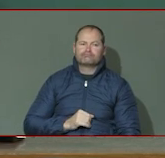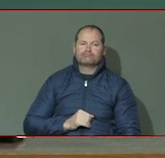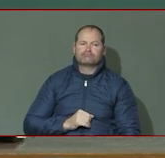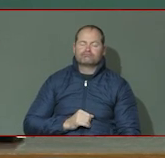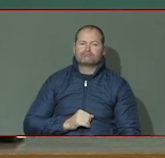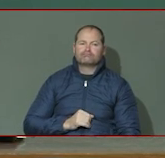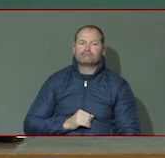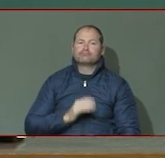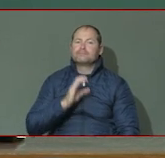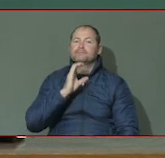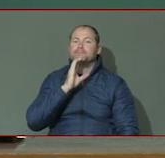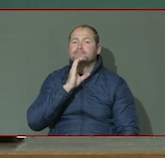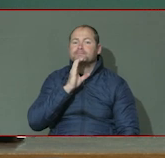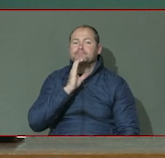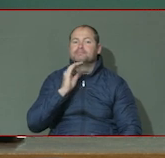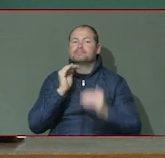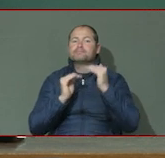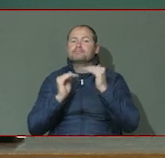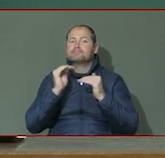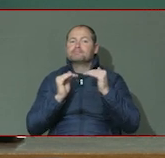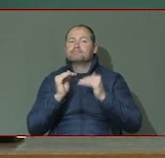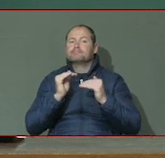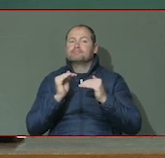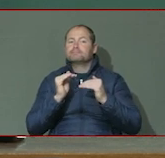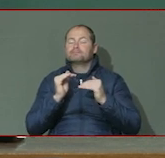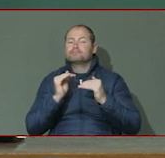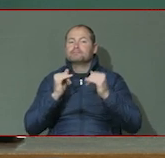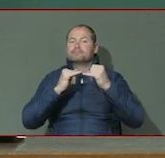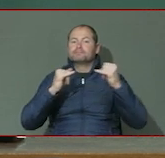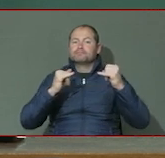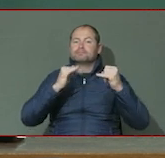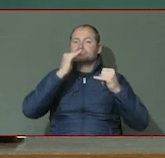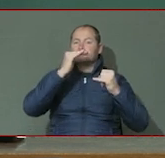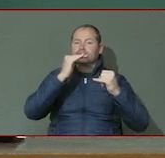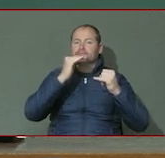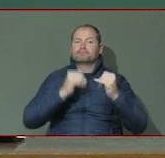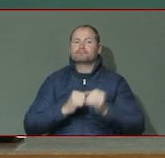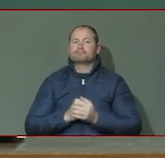So that means our balance above the line is there.